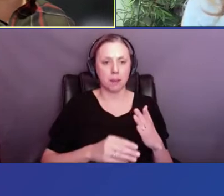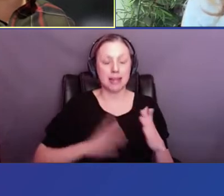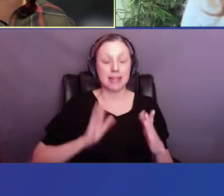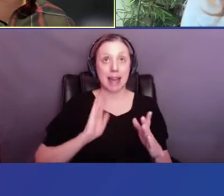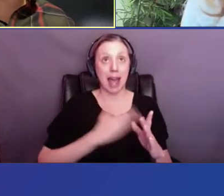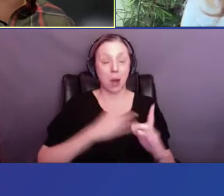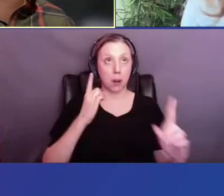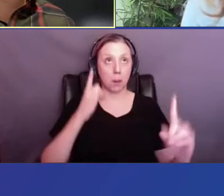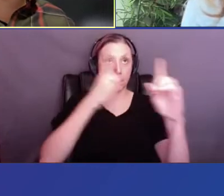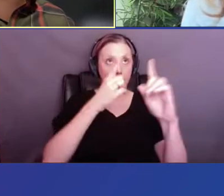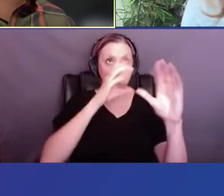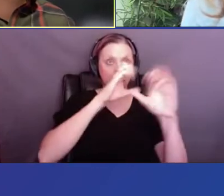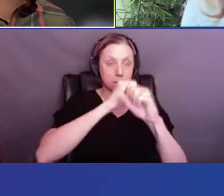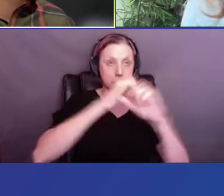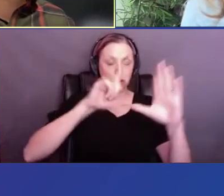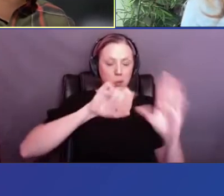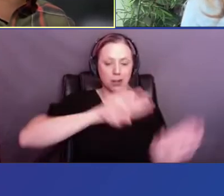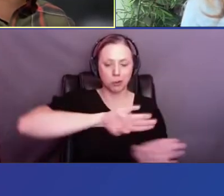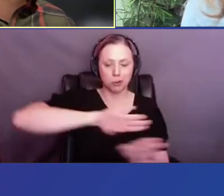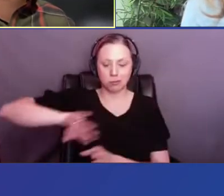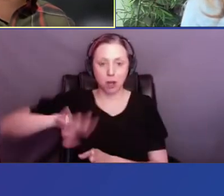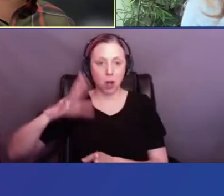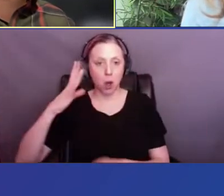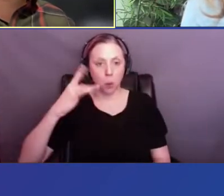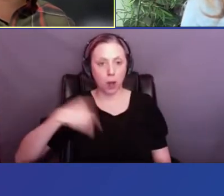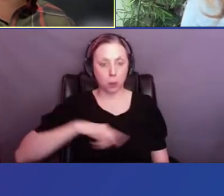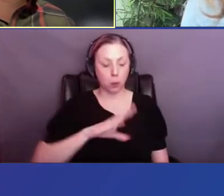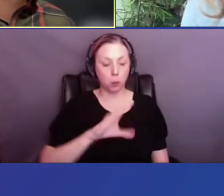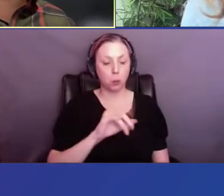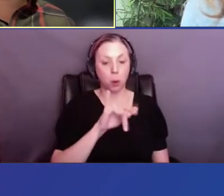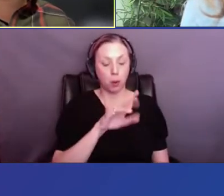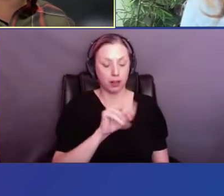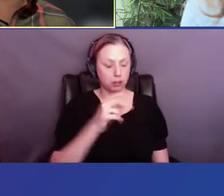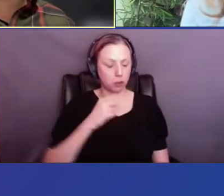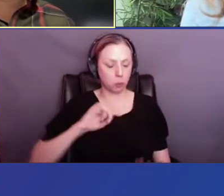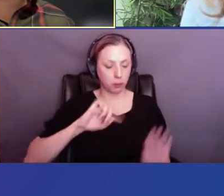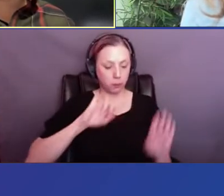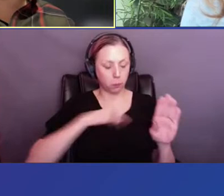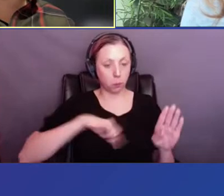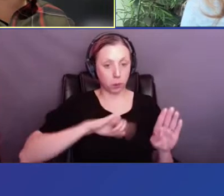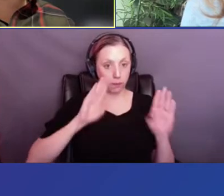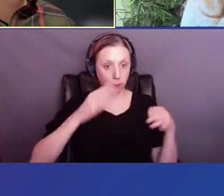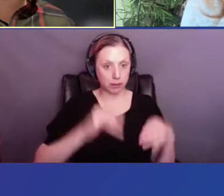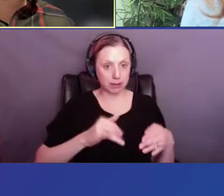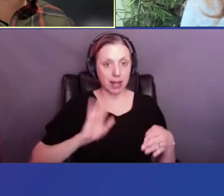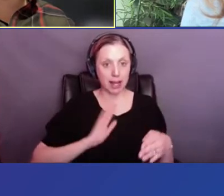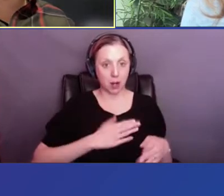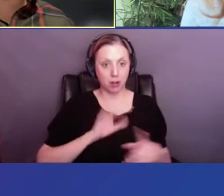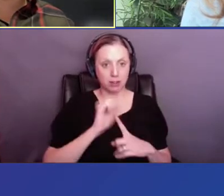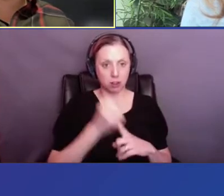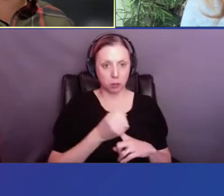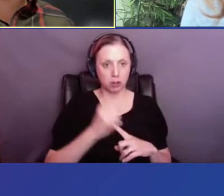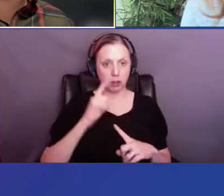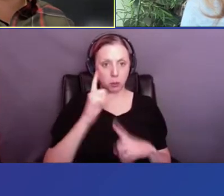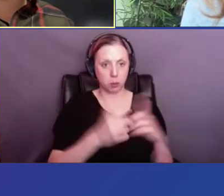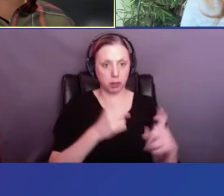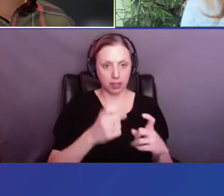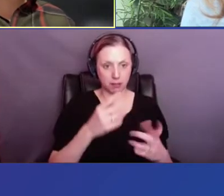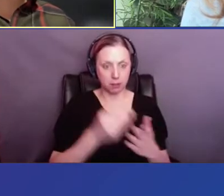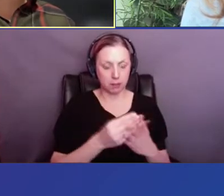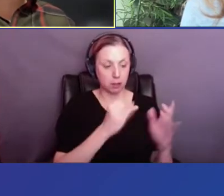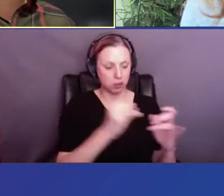we were working in coalition. And again, in our case, we were distributing money to individuals, which is not something that we typically